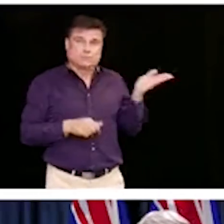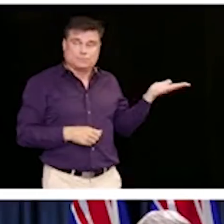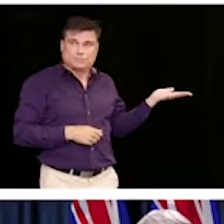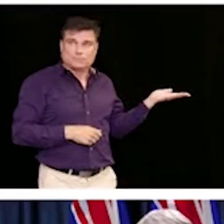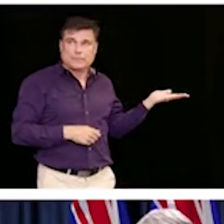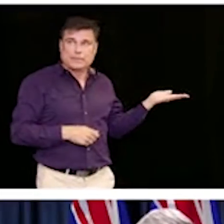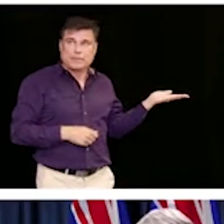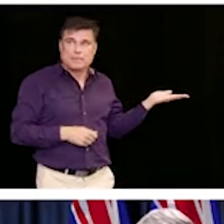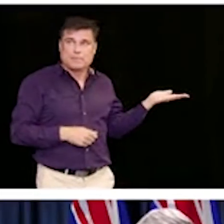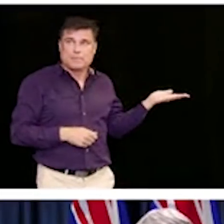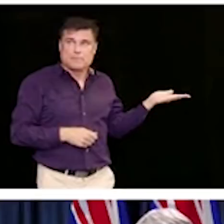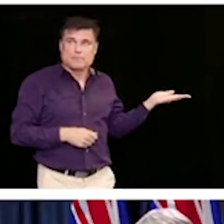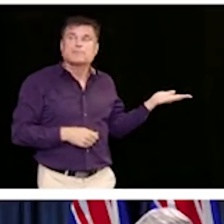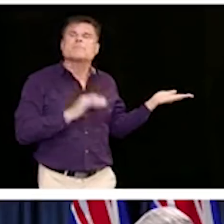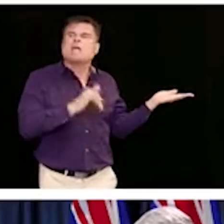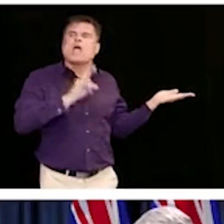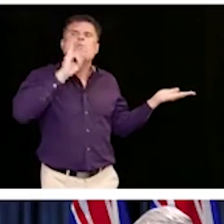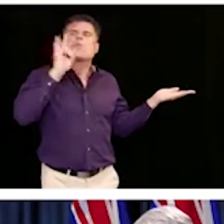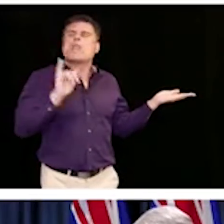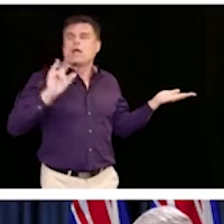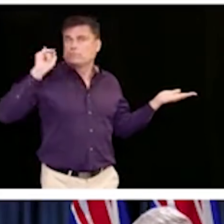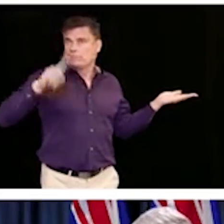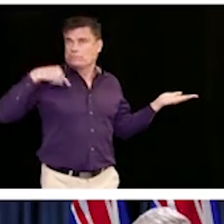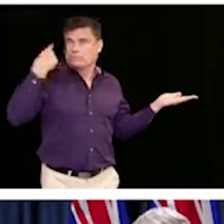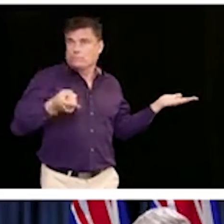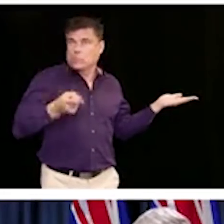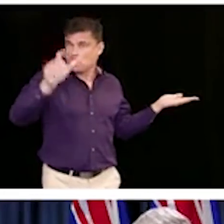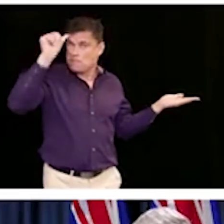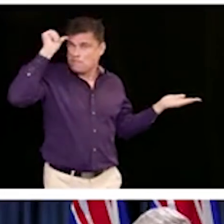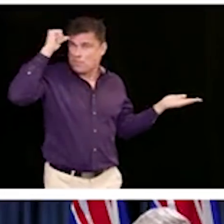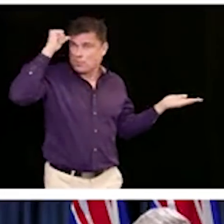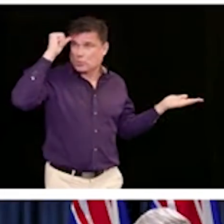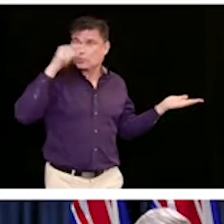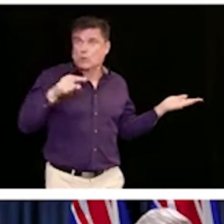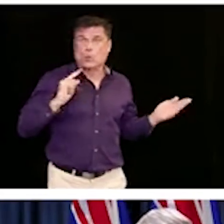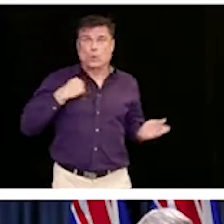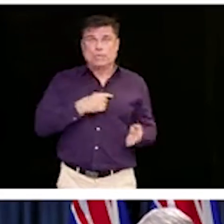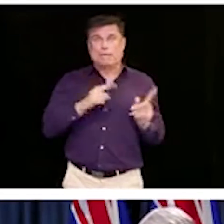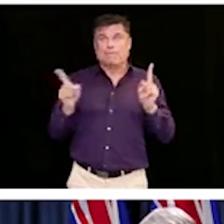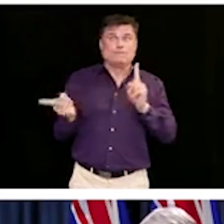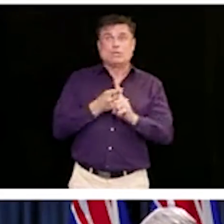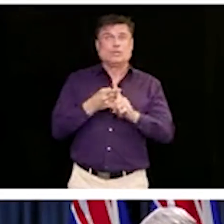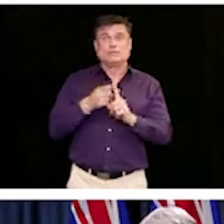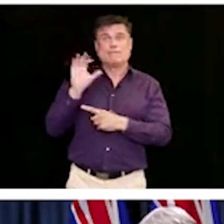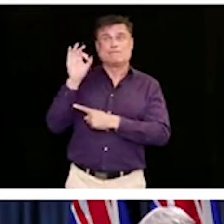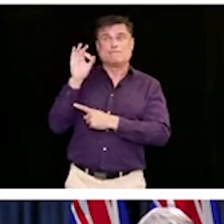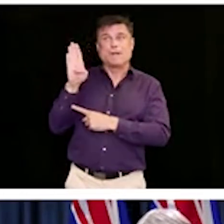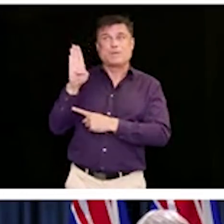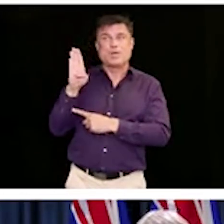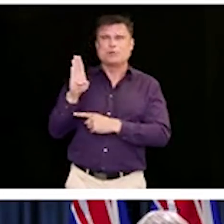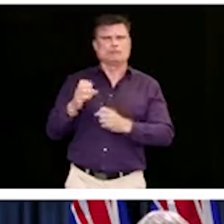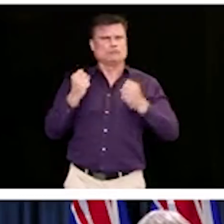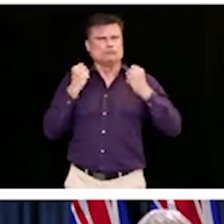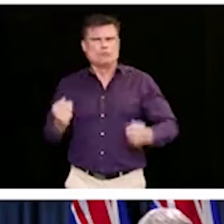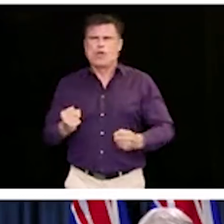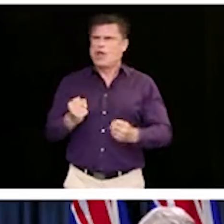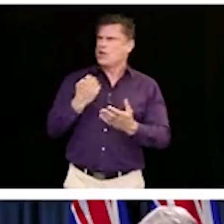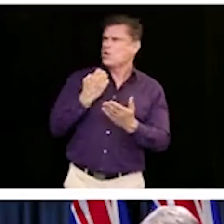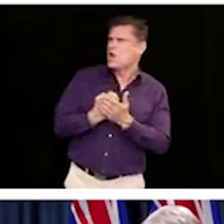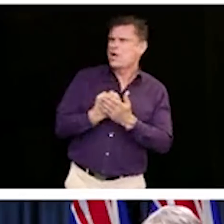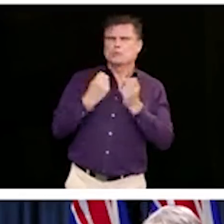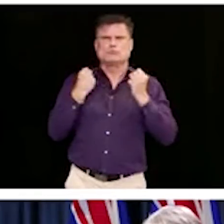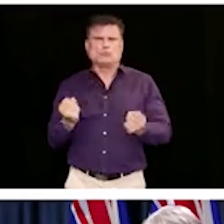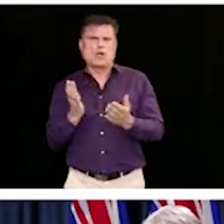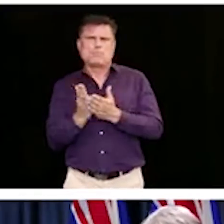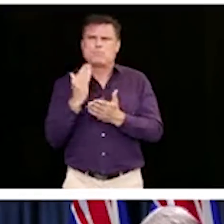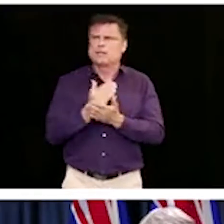we were at. As I mentioned, we have a strong fiscal foundation. Certainly before the crisis, as you know,